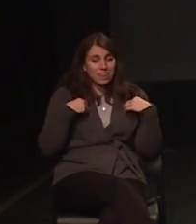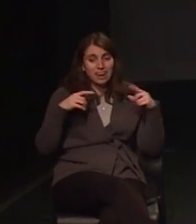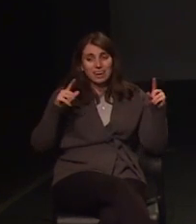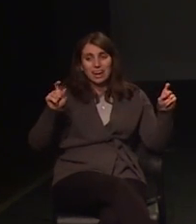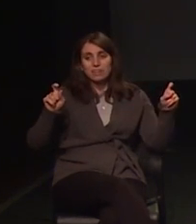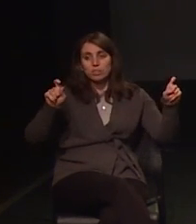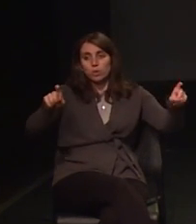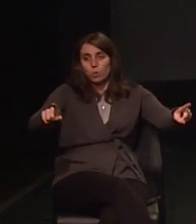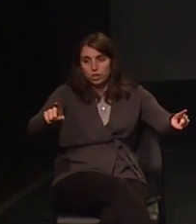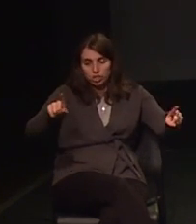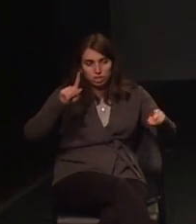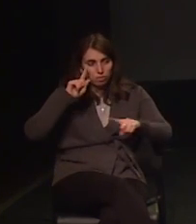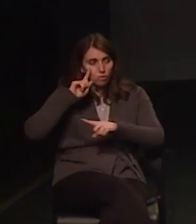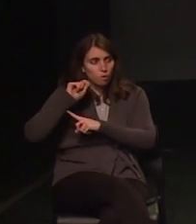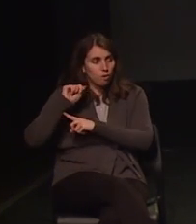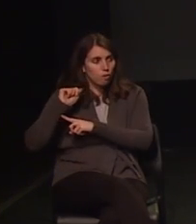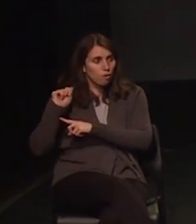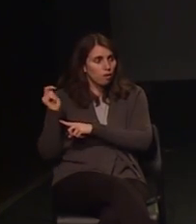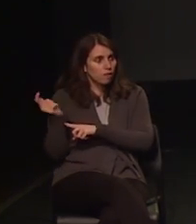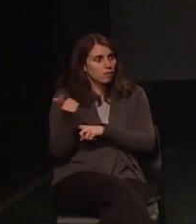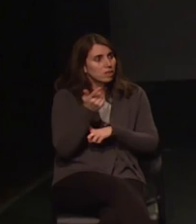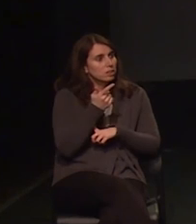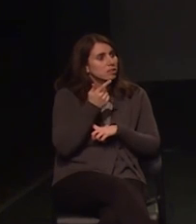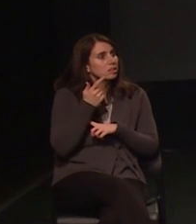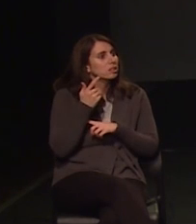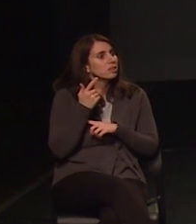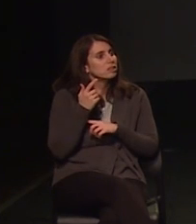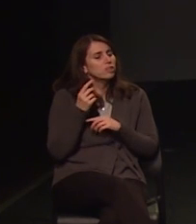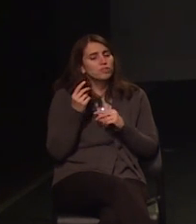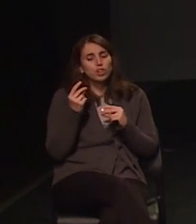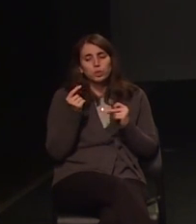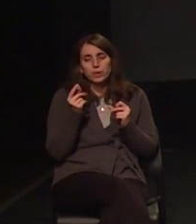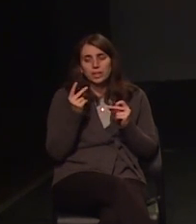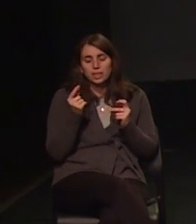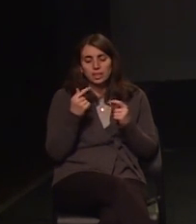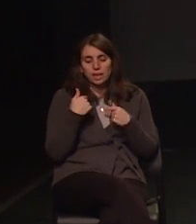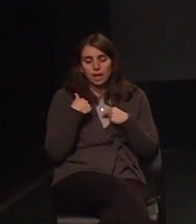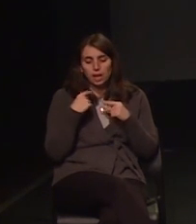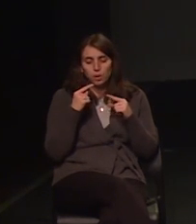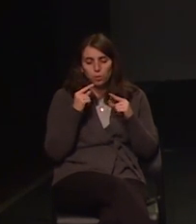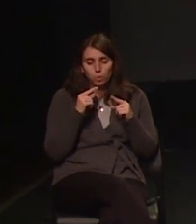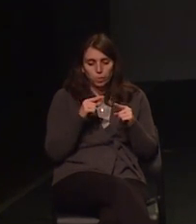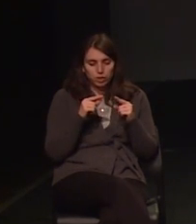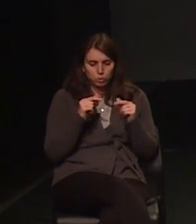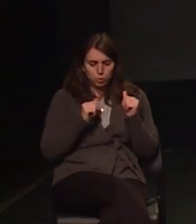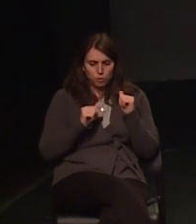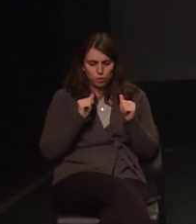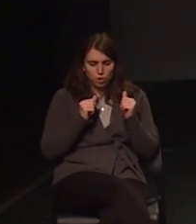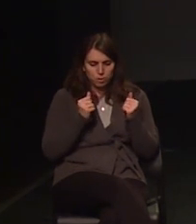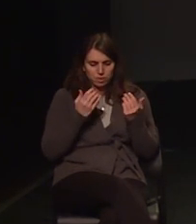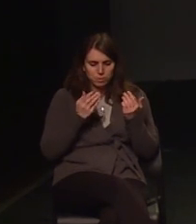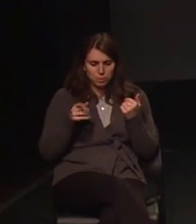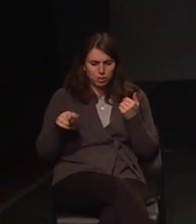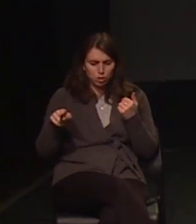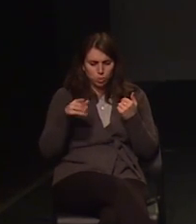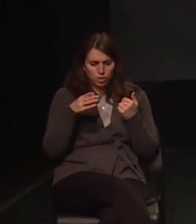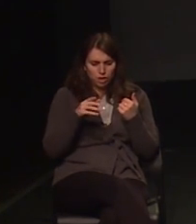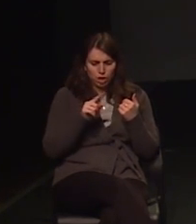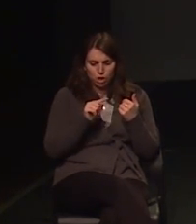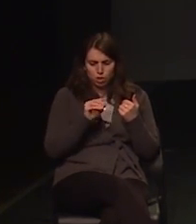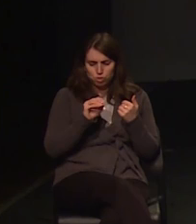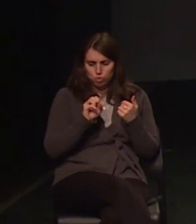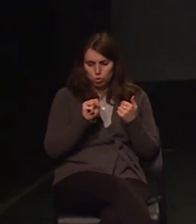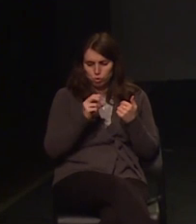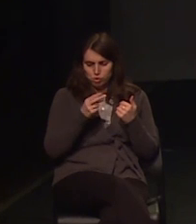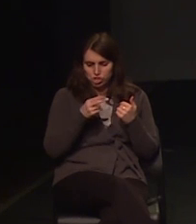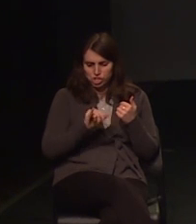Of all of Thank us, you. Actually. And that would yes. be that, very quickly, I went to a performance, maybe some of you were there, Toshi Regan,